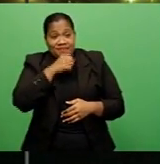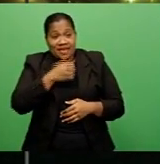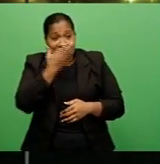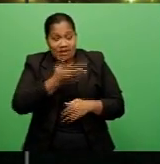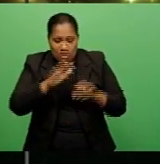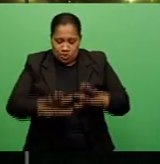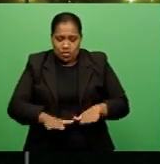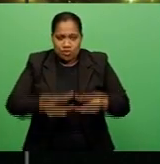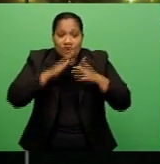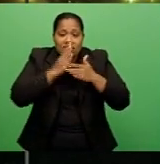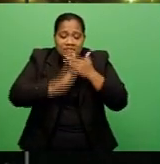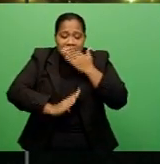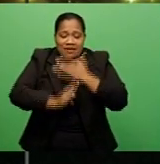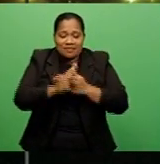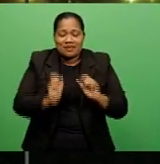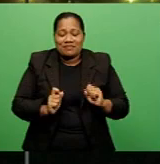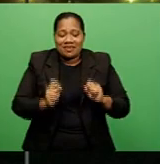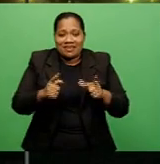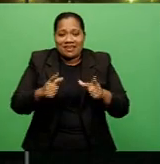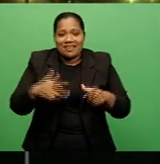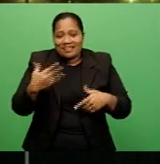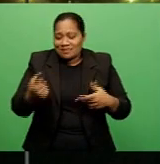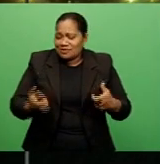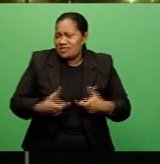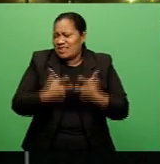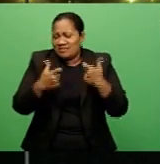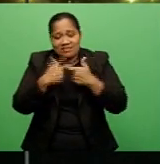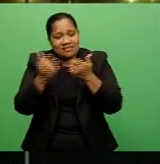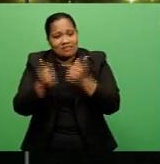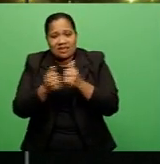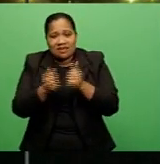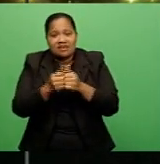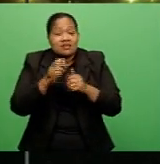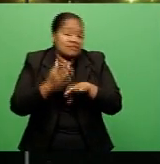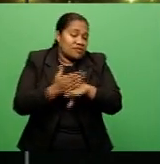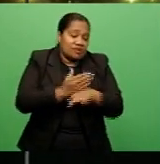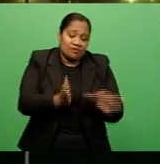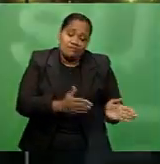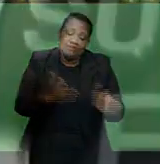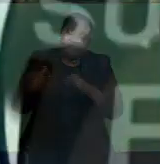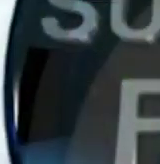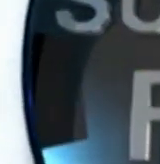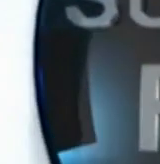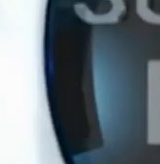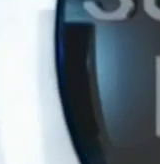beginnings and faced many challenges before he moved to Australia in 2019.